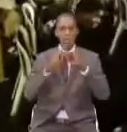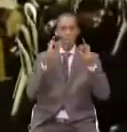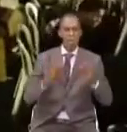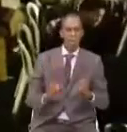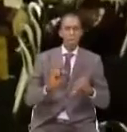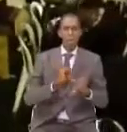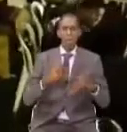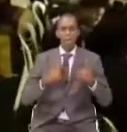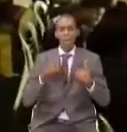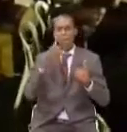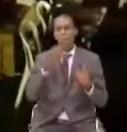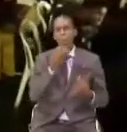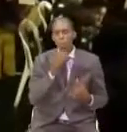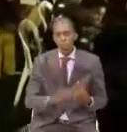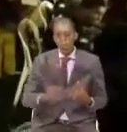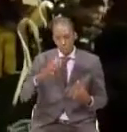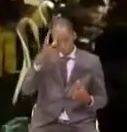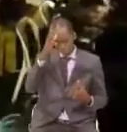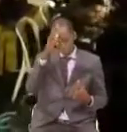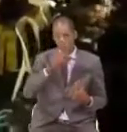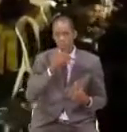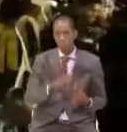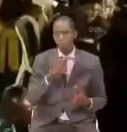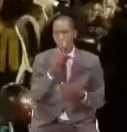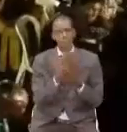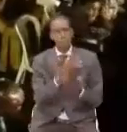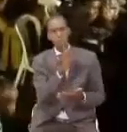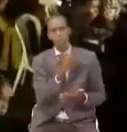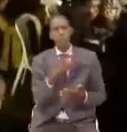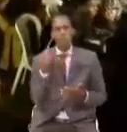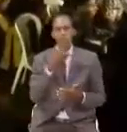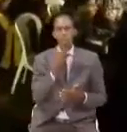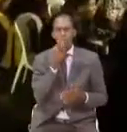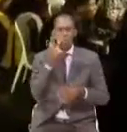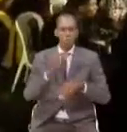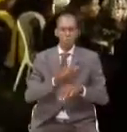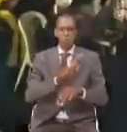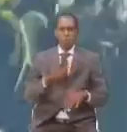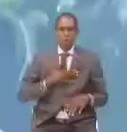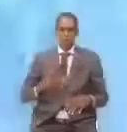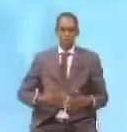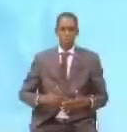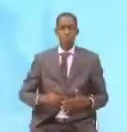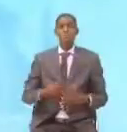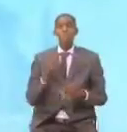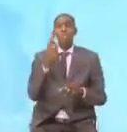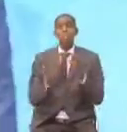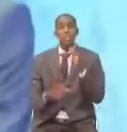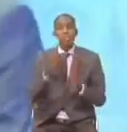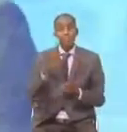man somewhere. I have one old woman somewhere rubbing my belly. If you believe, you come out of